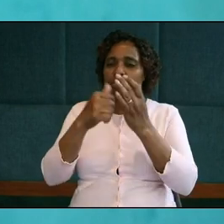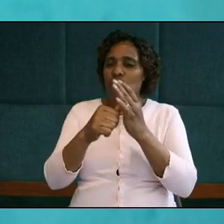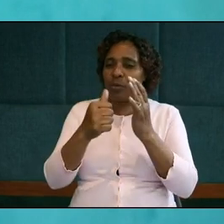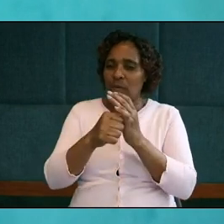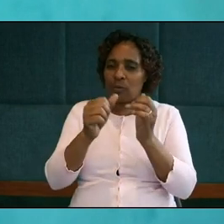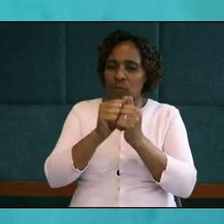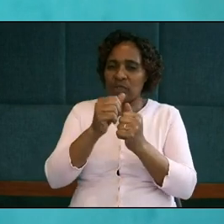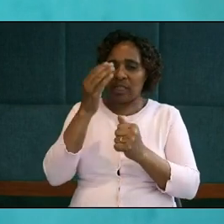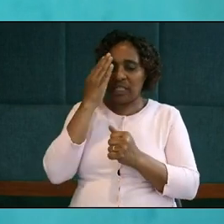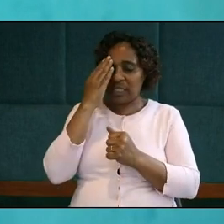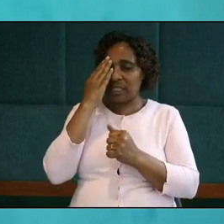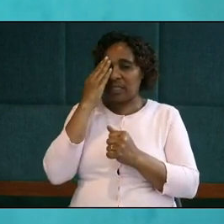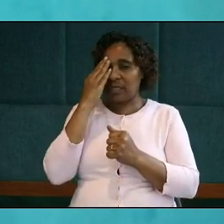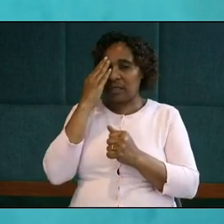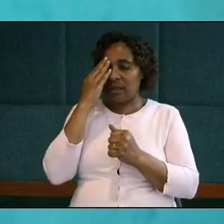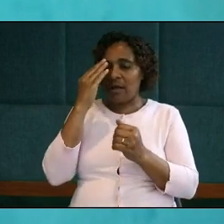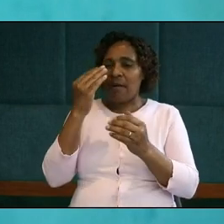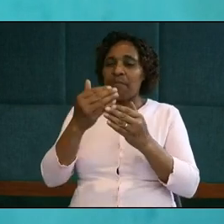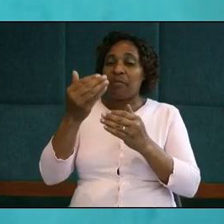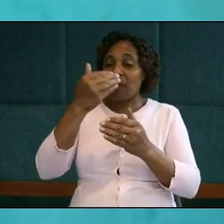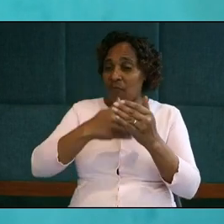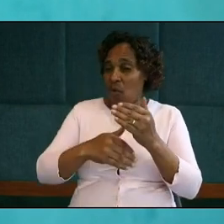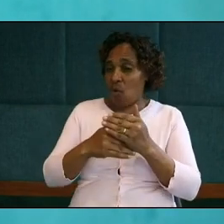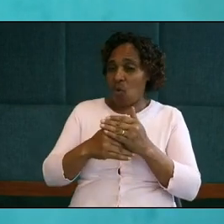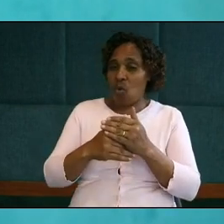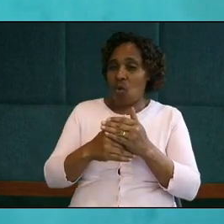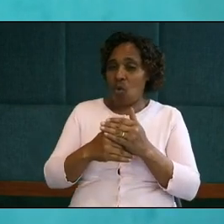Israelites. And before that,